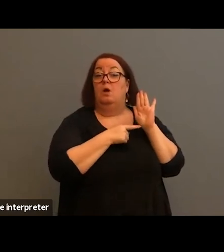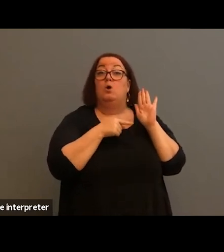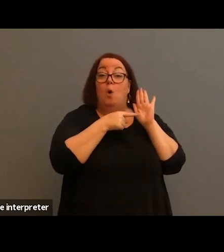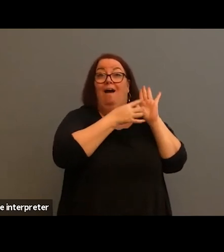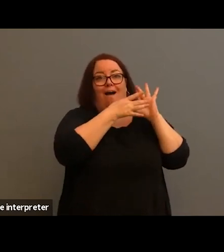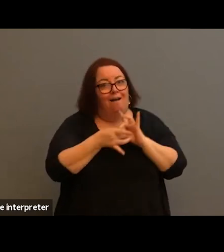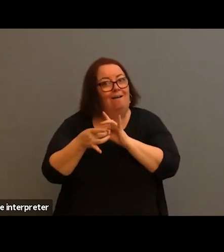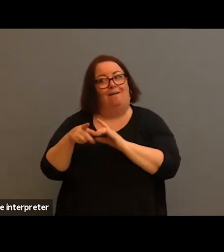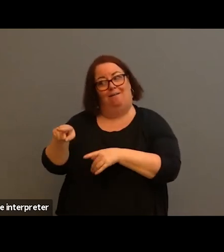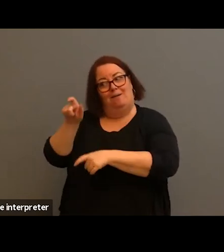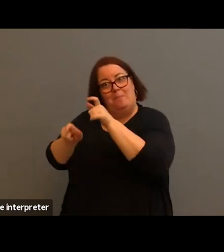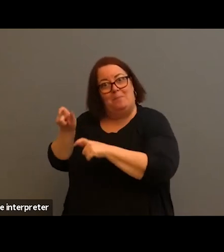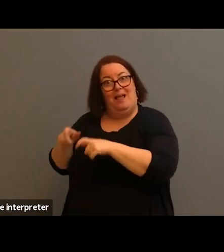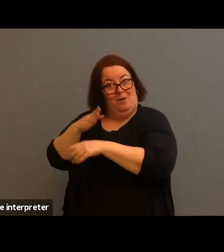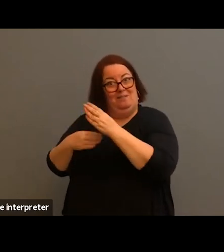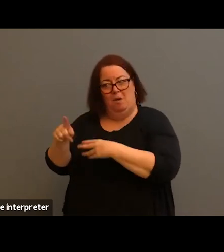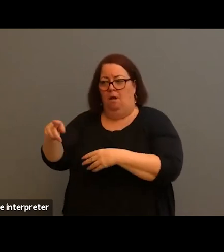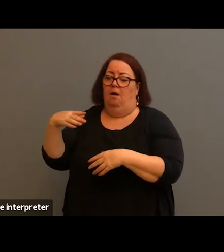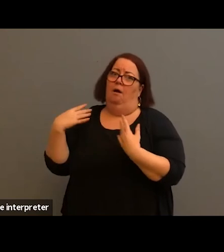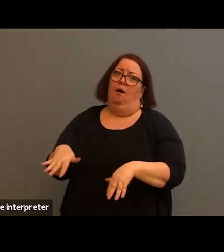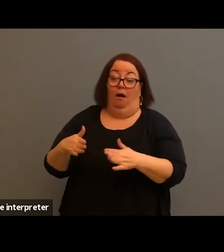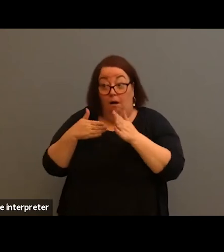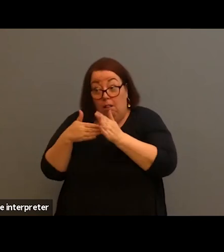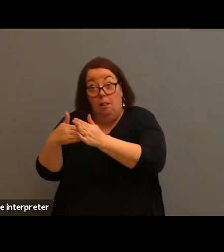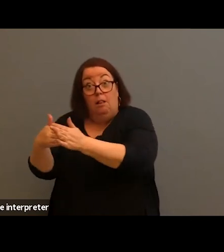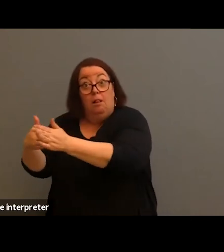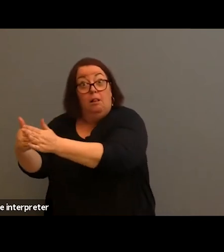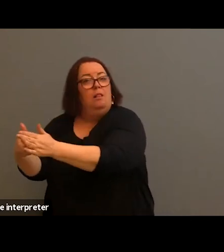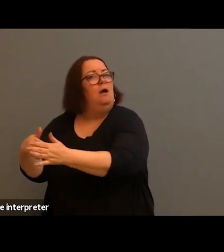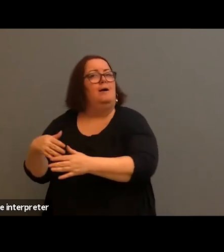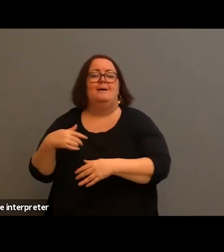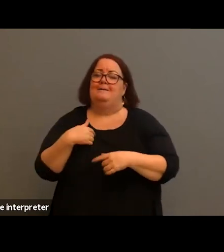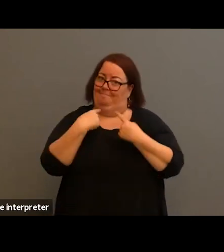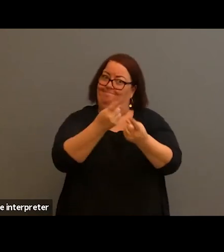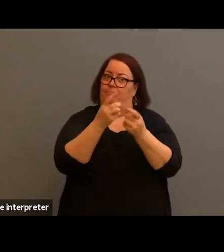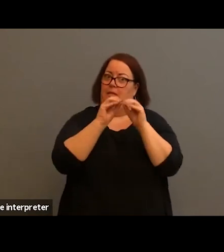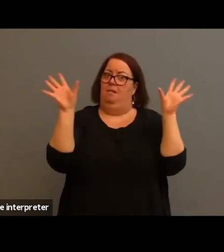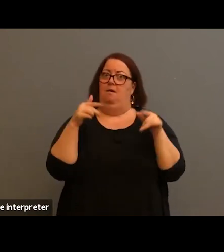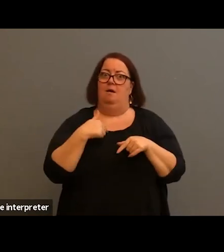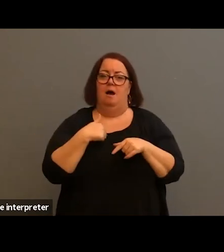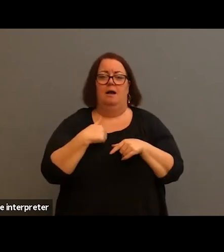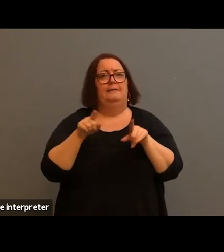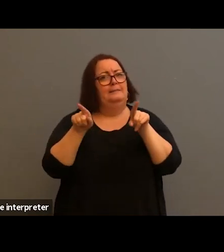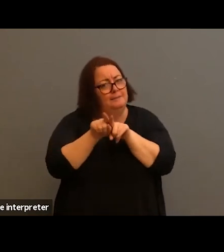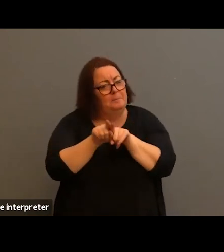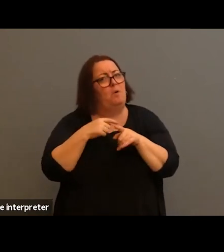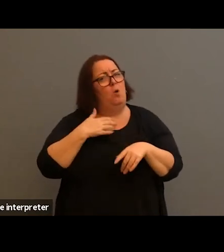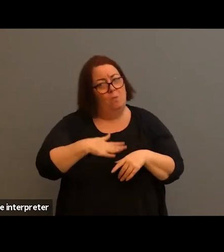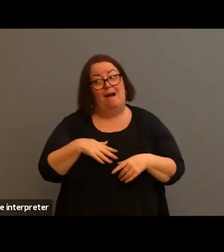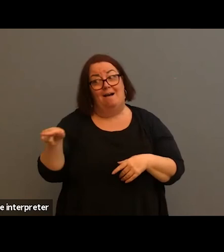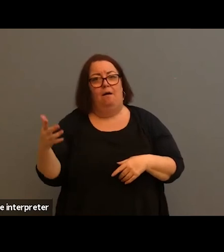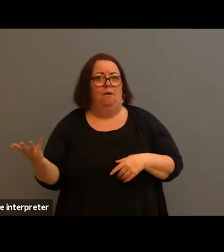we include and incorporate the intersectionality perspective of persons with disabilities, the difference